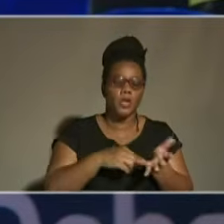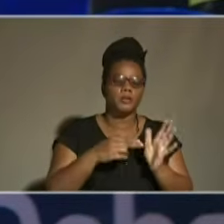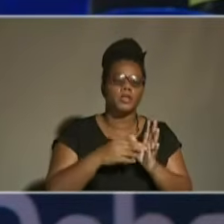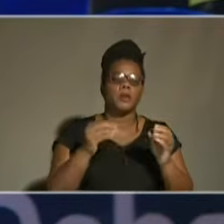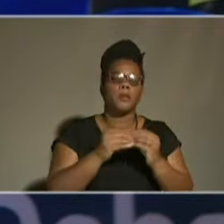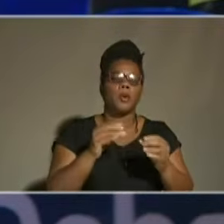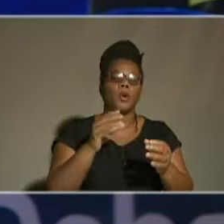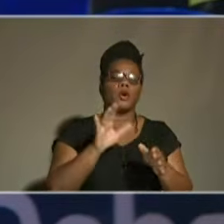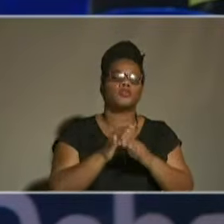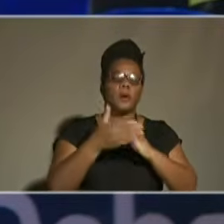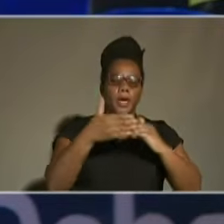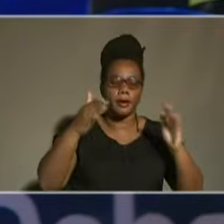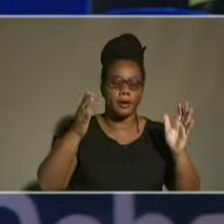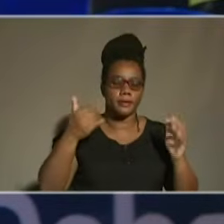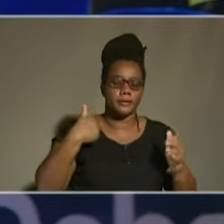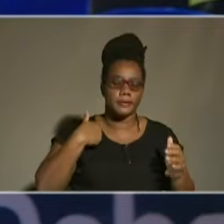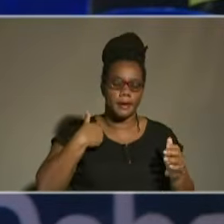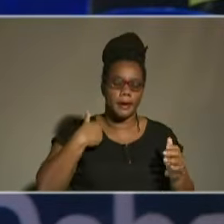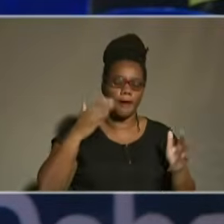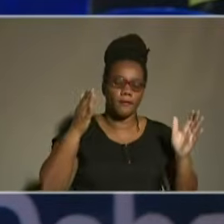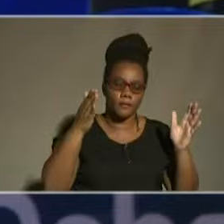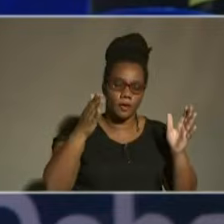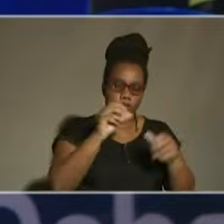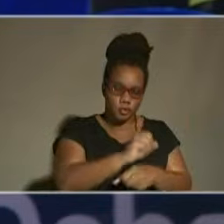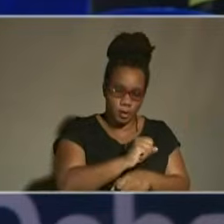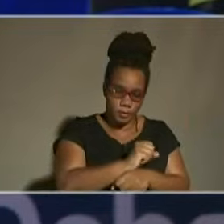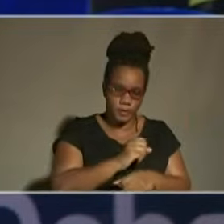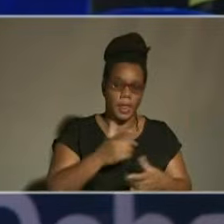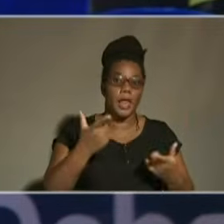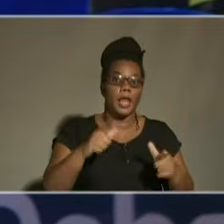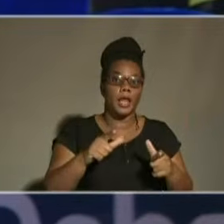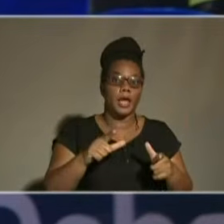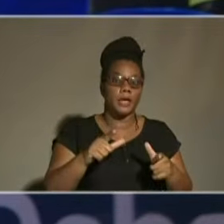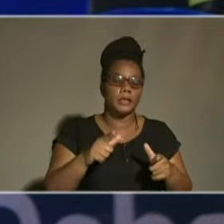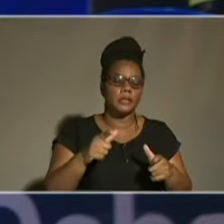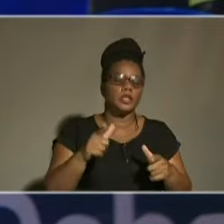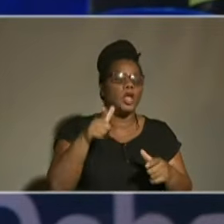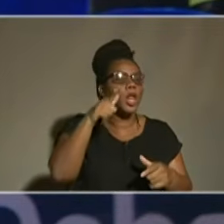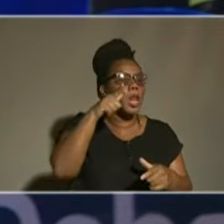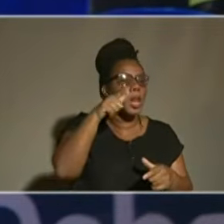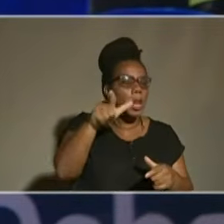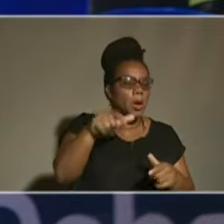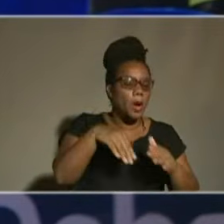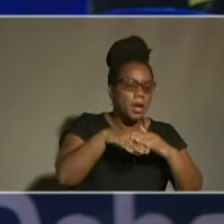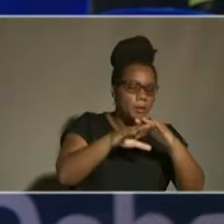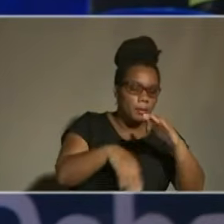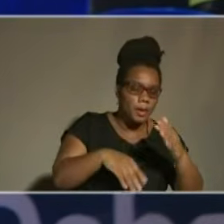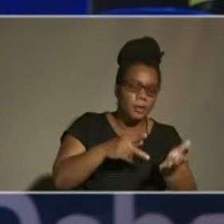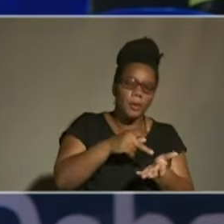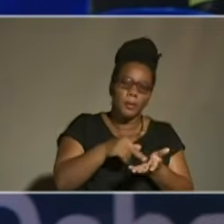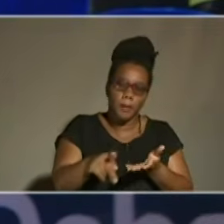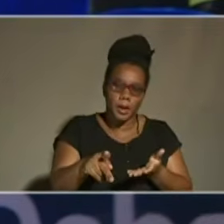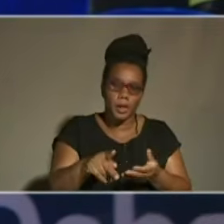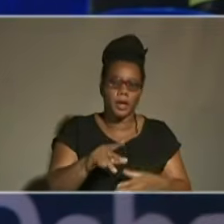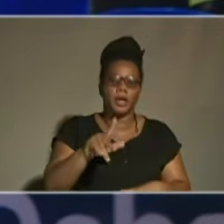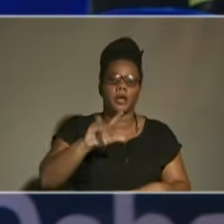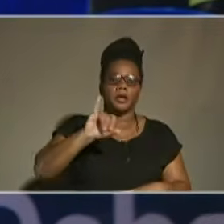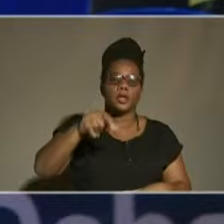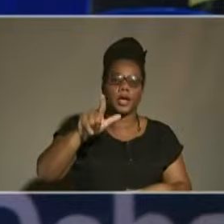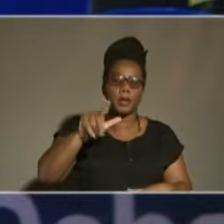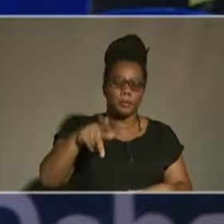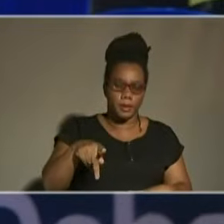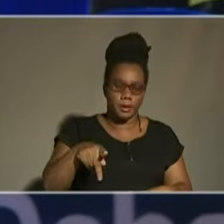a rise in income. Let's look at the minimum wage. The Jamaica Labour Party government